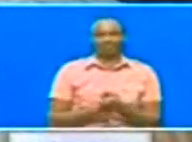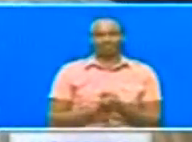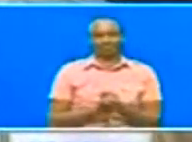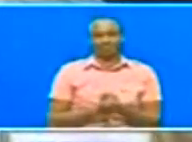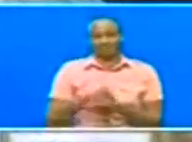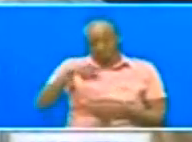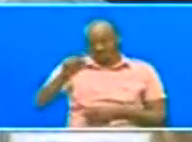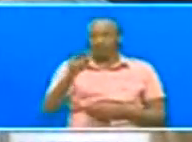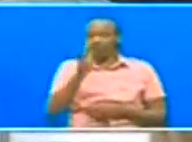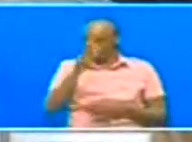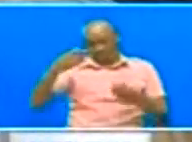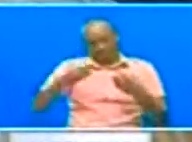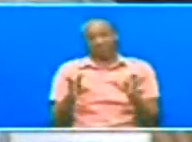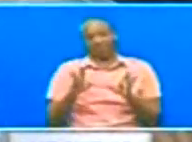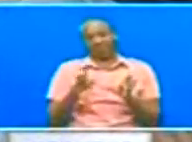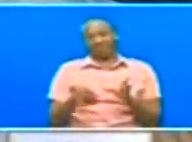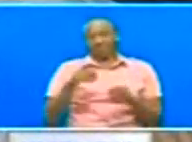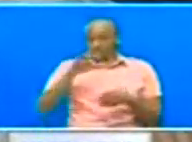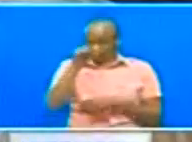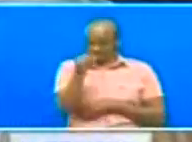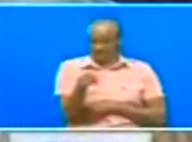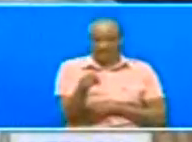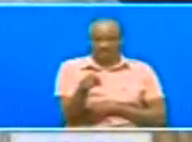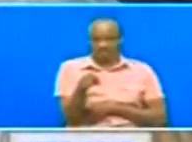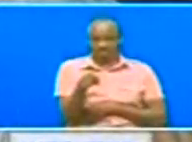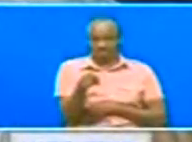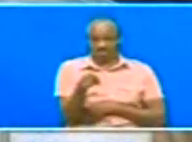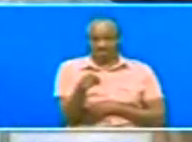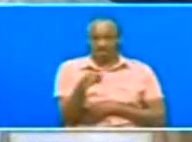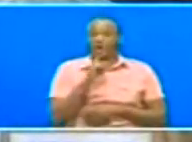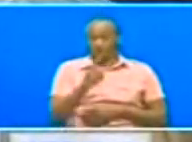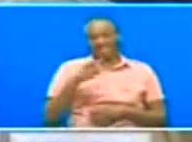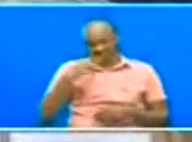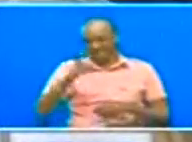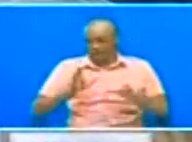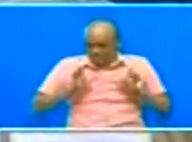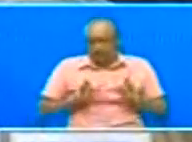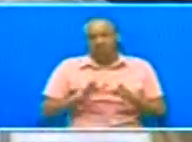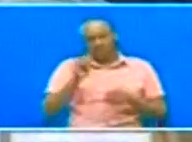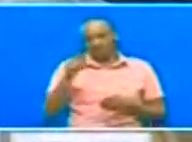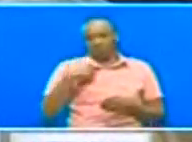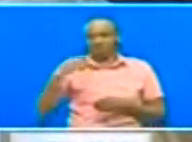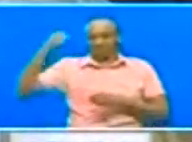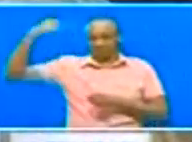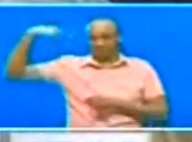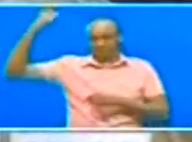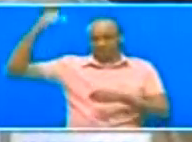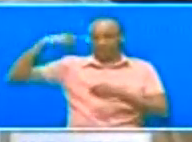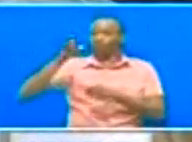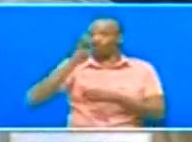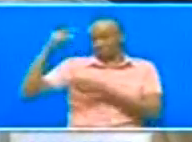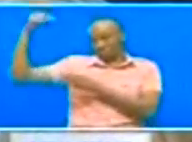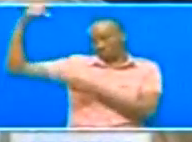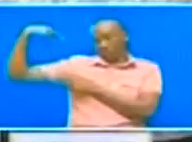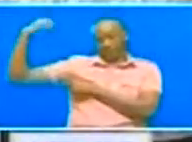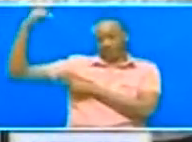He broke the water. Then he ordered that I should be put on drip. So the second day I